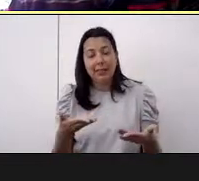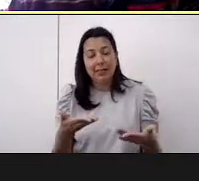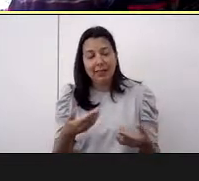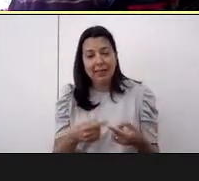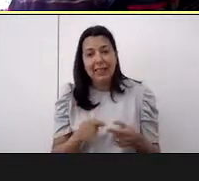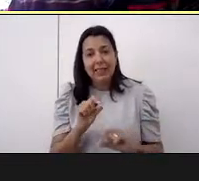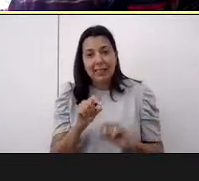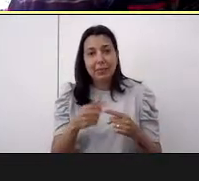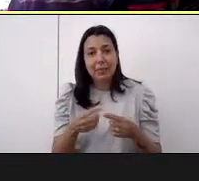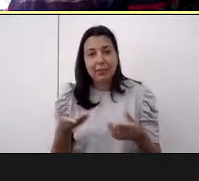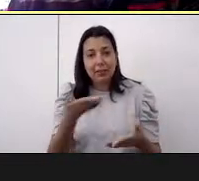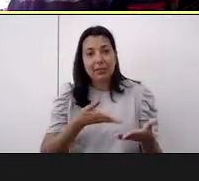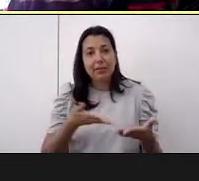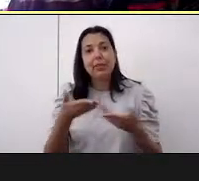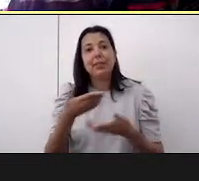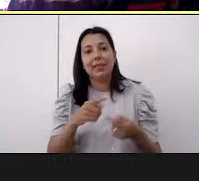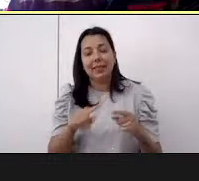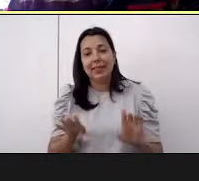frameworks.